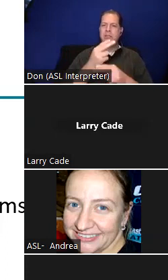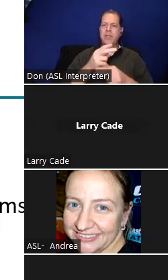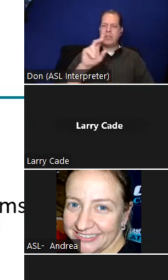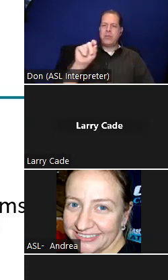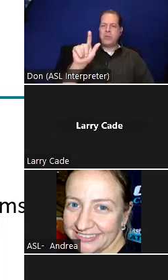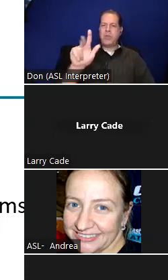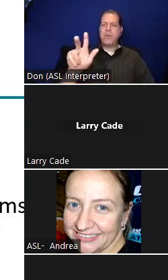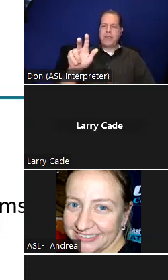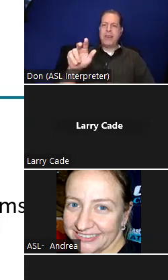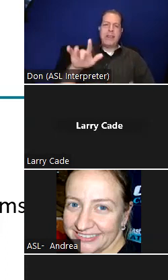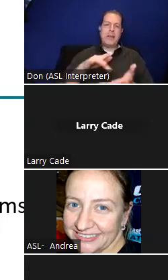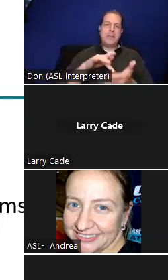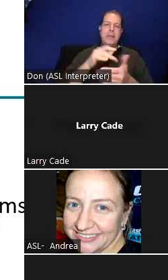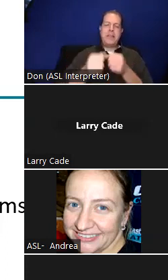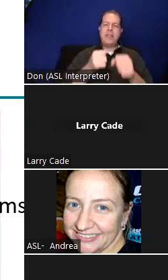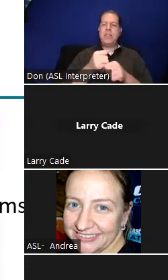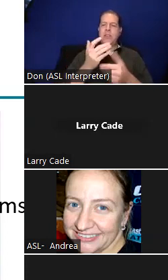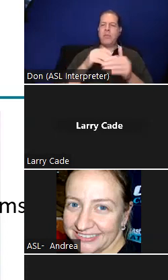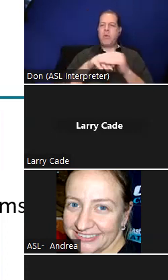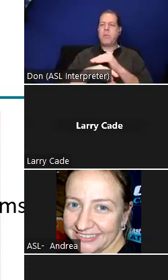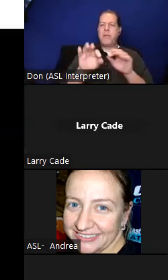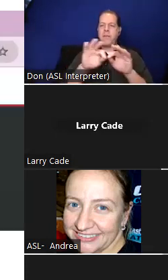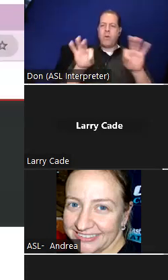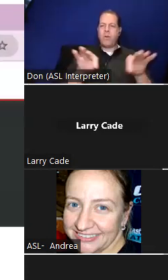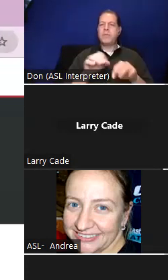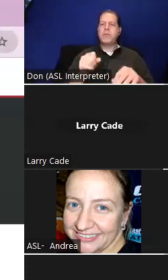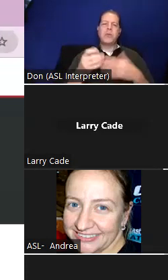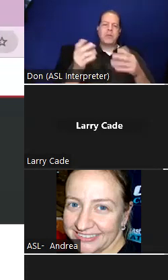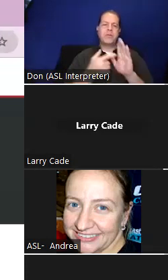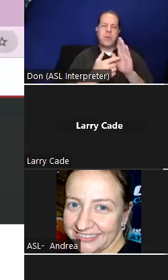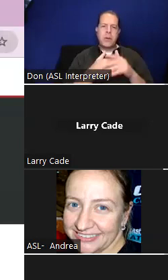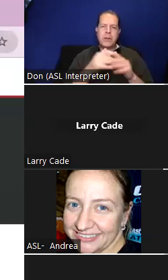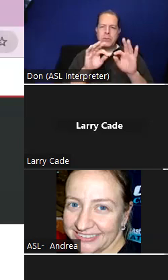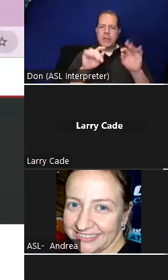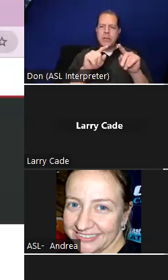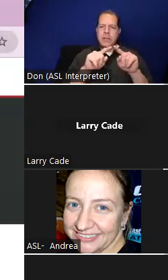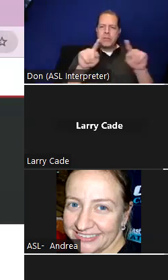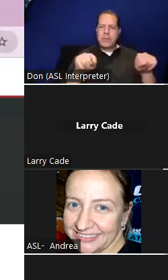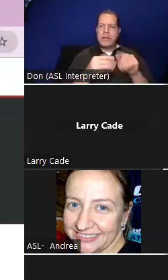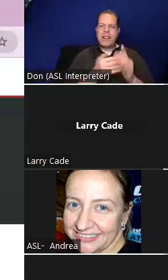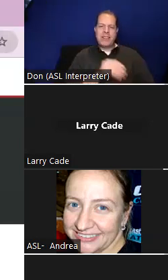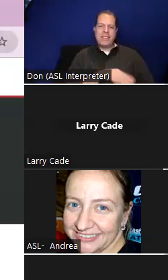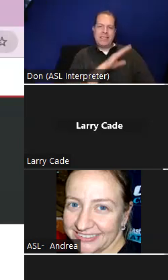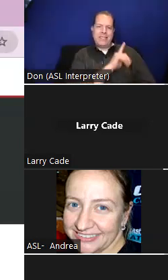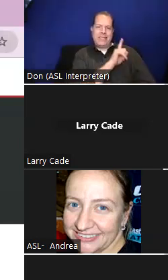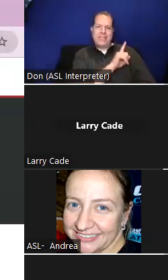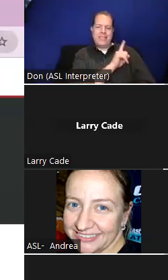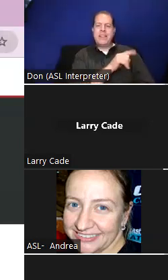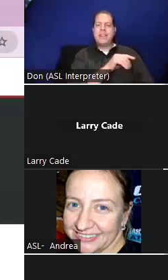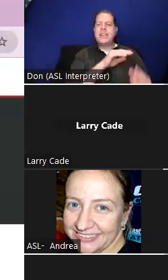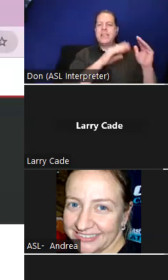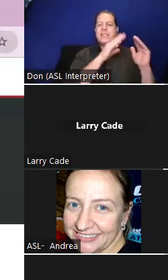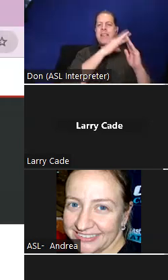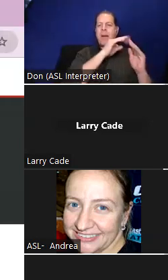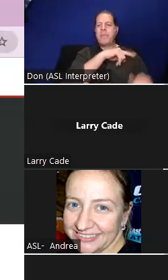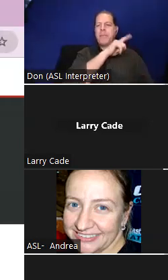2023 mid-year enrollment form. So just showing my screen here again, that's going to be this one right at the top. And that